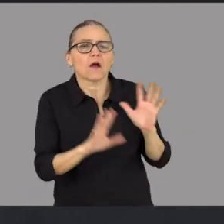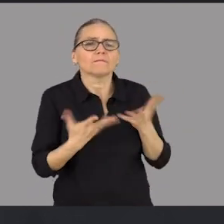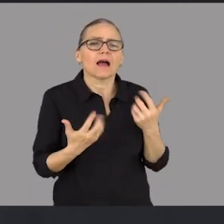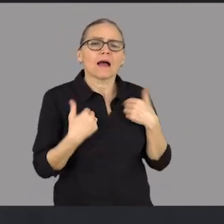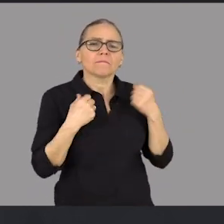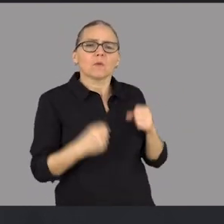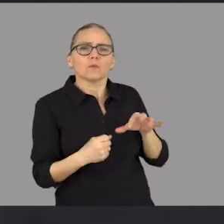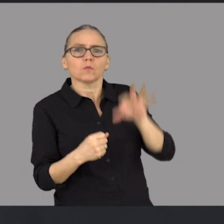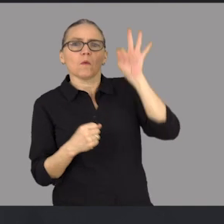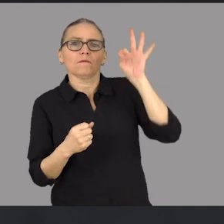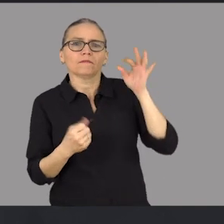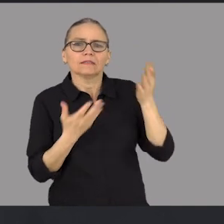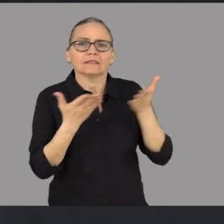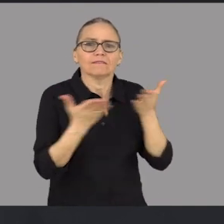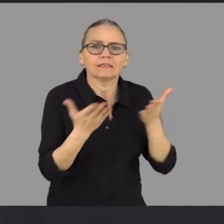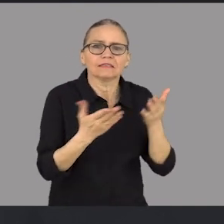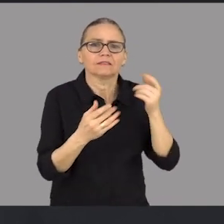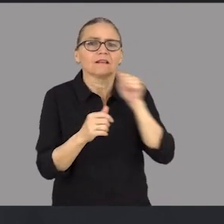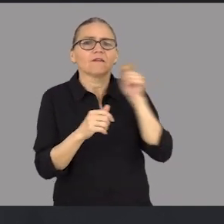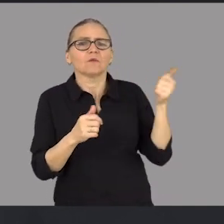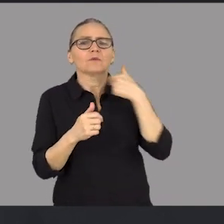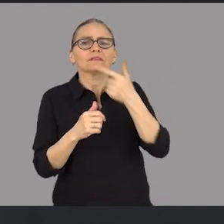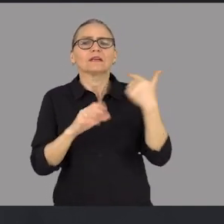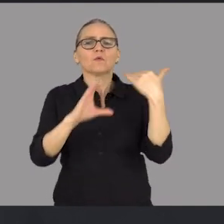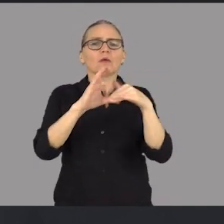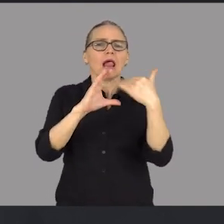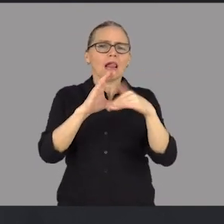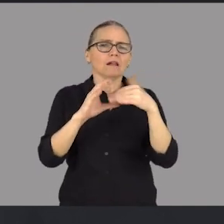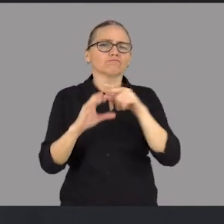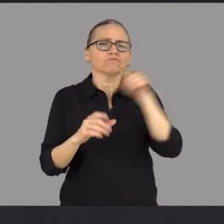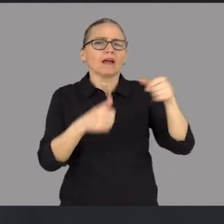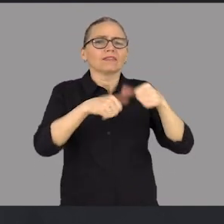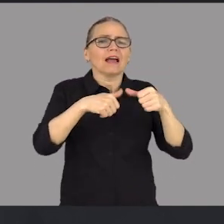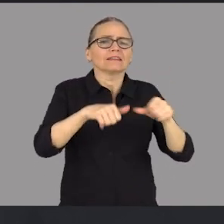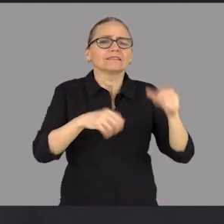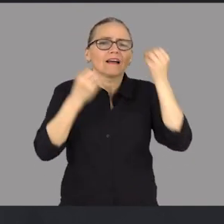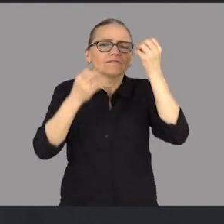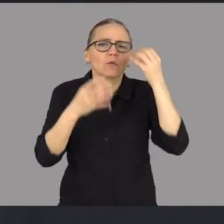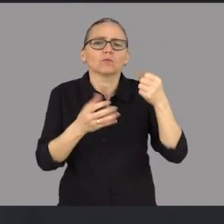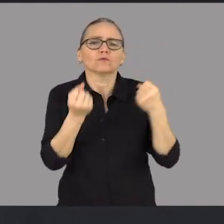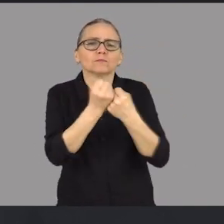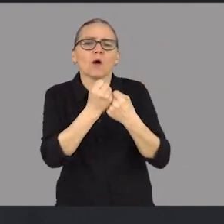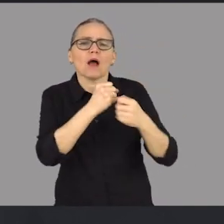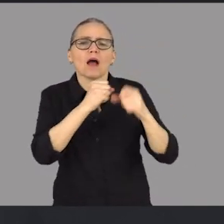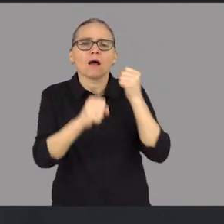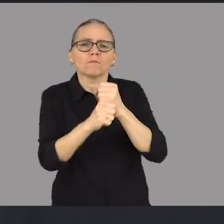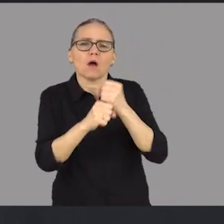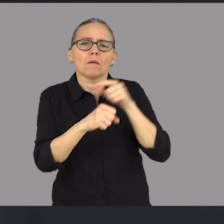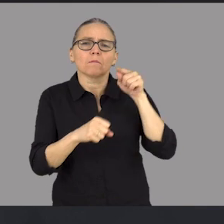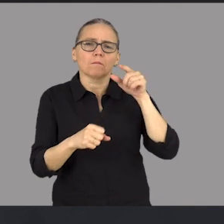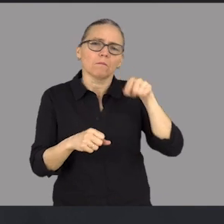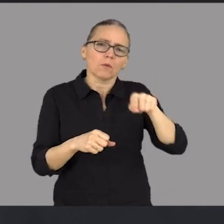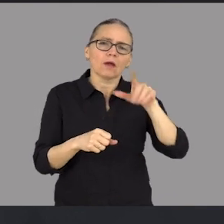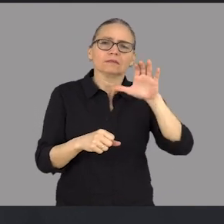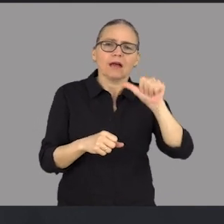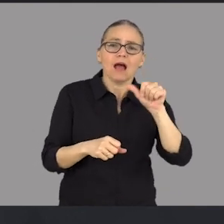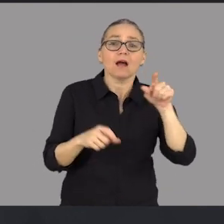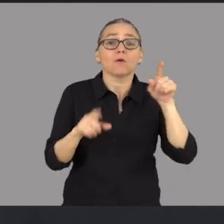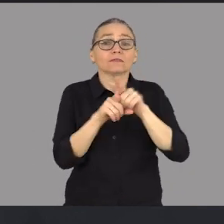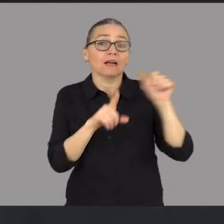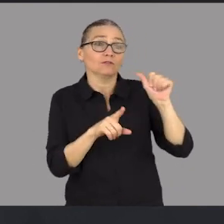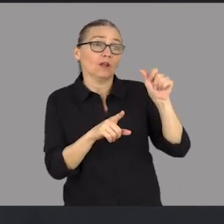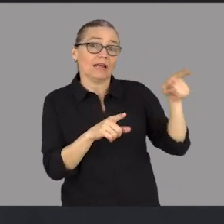So this might be a question for Tanya, but Dave, you're welcome to answer as well. How might I be able to find a service provider in my community?